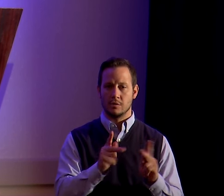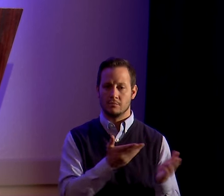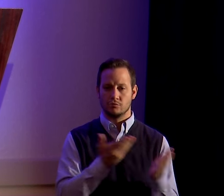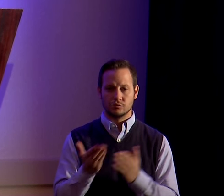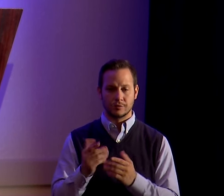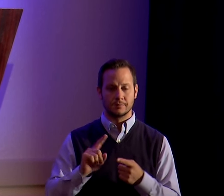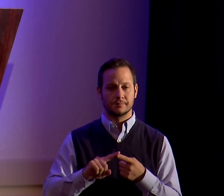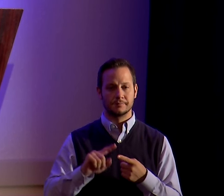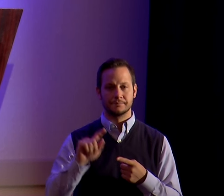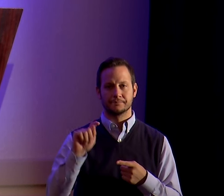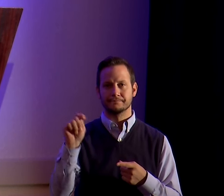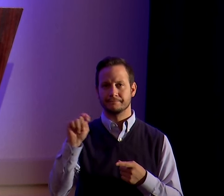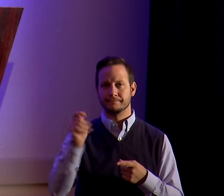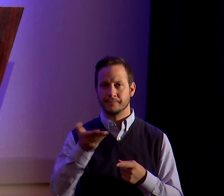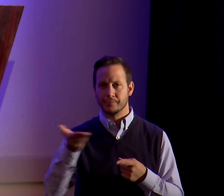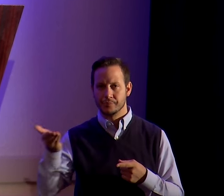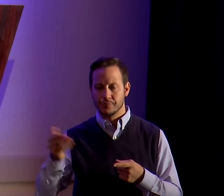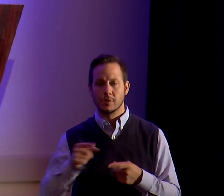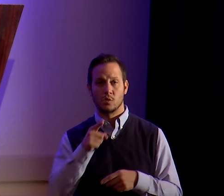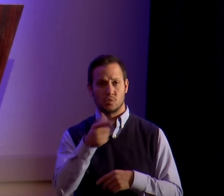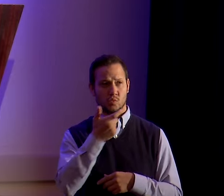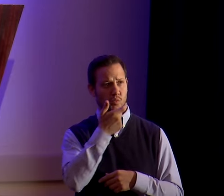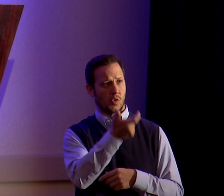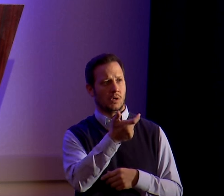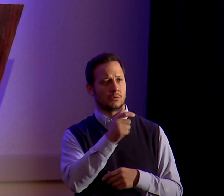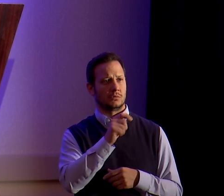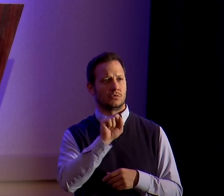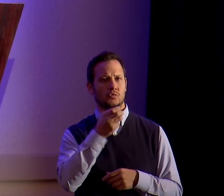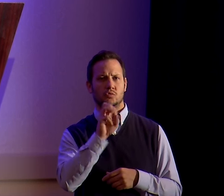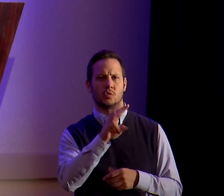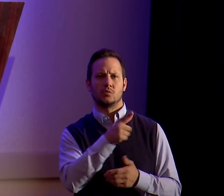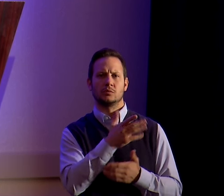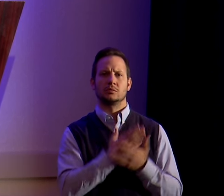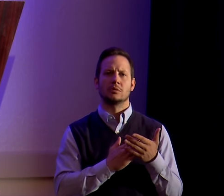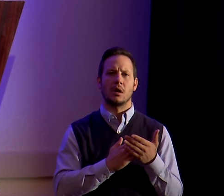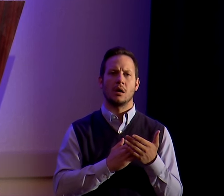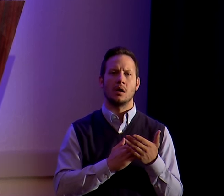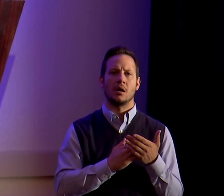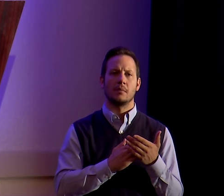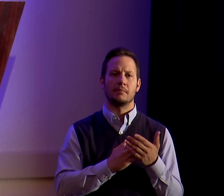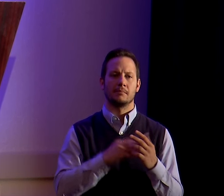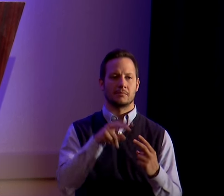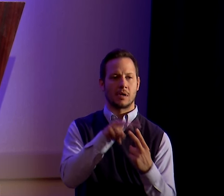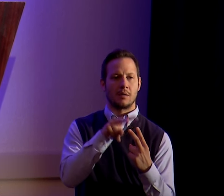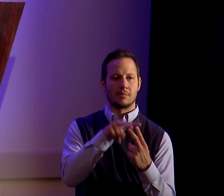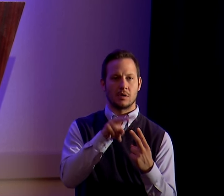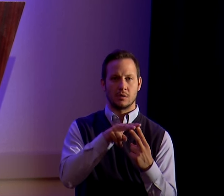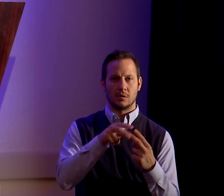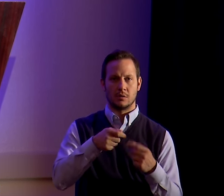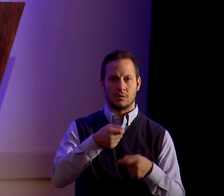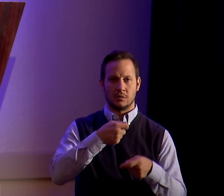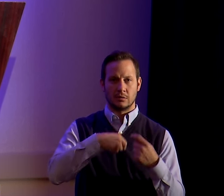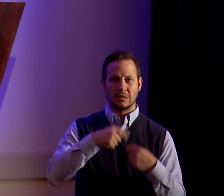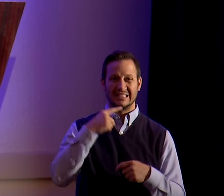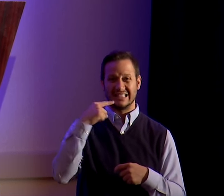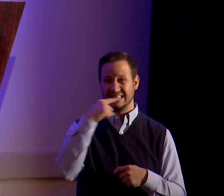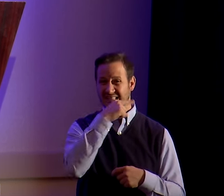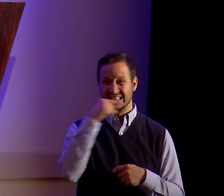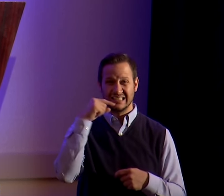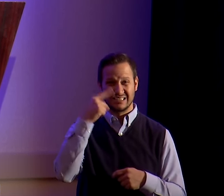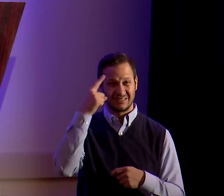toiletry. So when you see the show and you see some couple smooching, you go, they haven't brushed the teeth for 3 weeks.